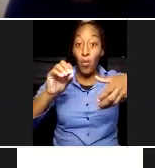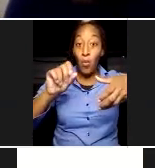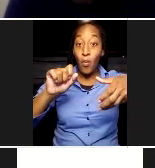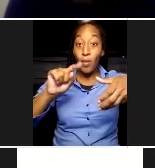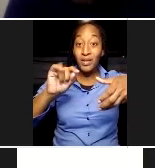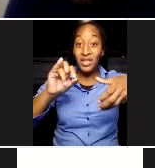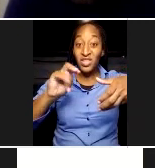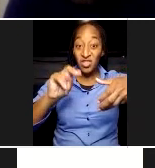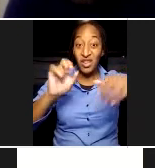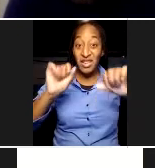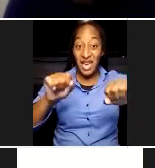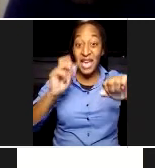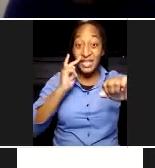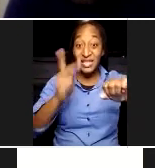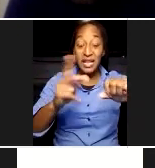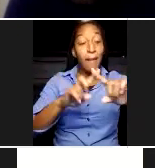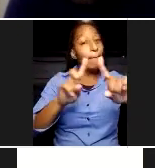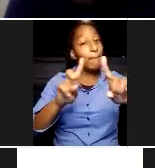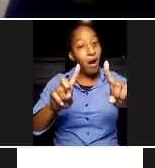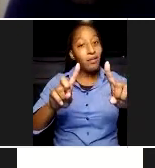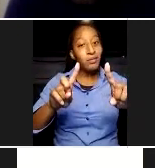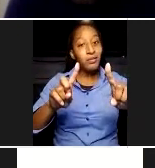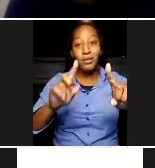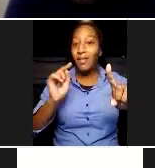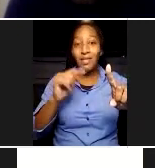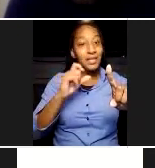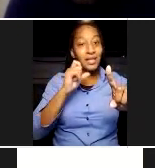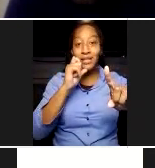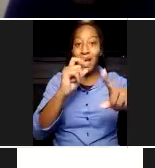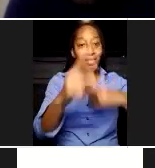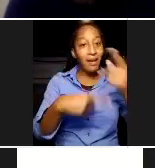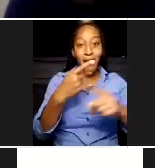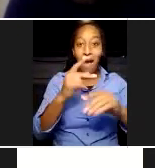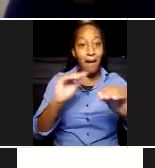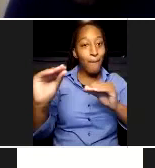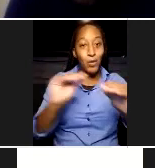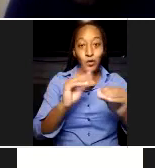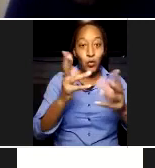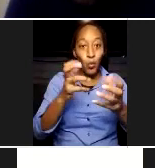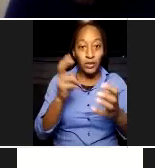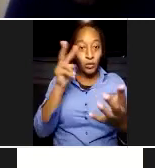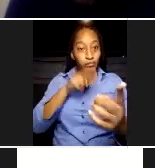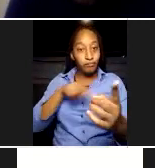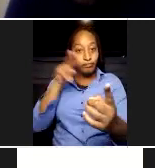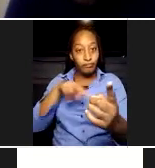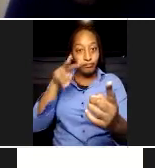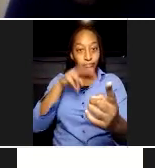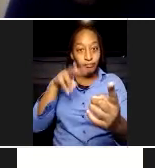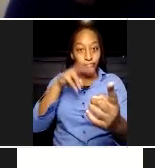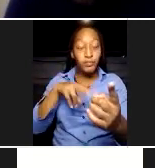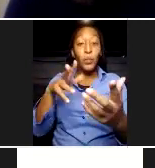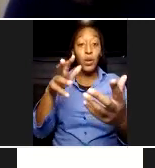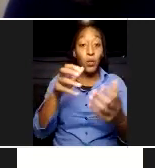So the way we get an object's linear momentum is we multiply its mass times its